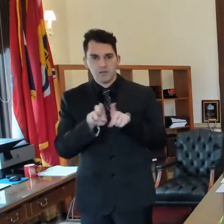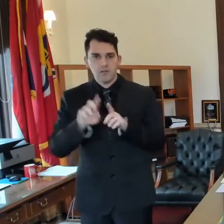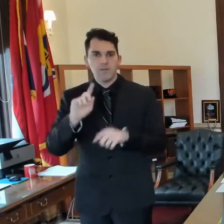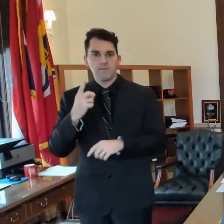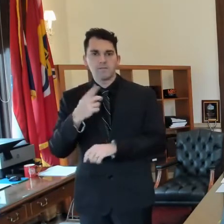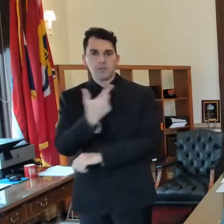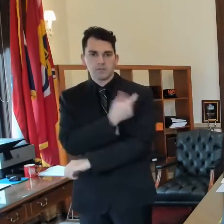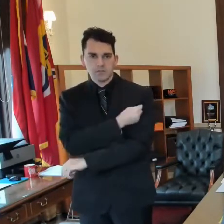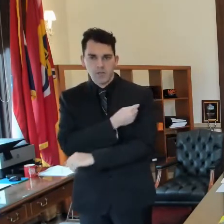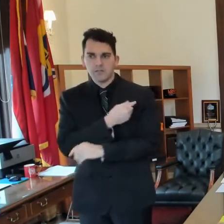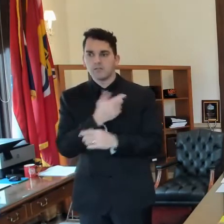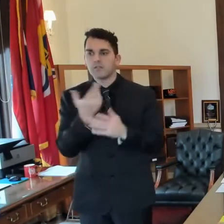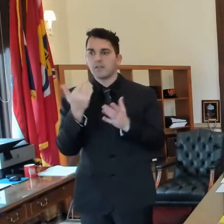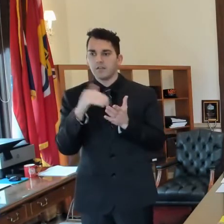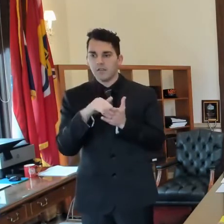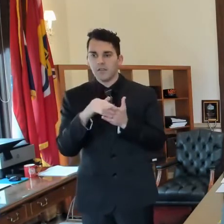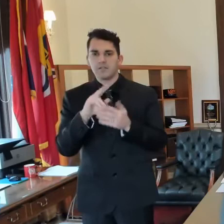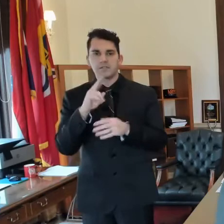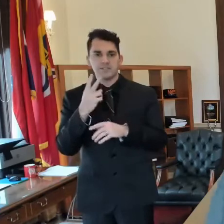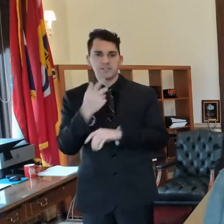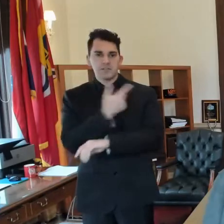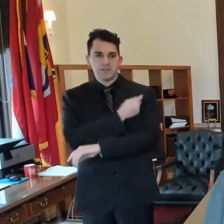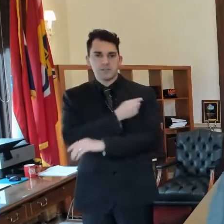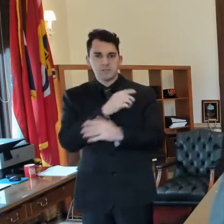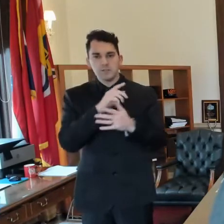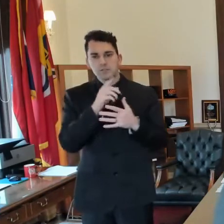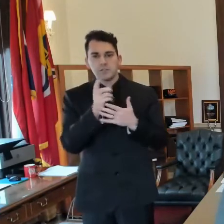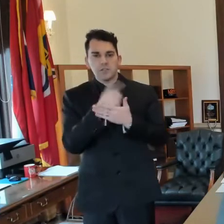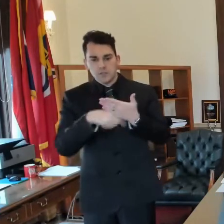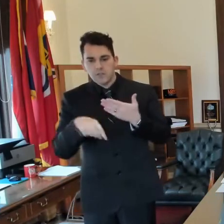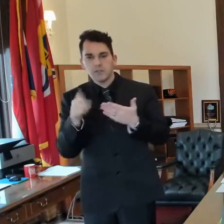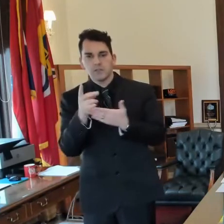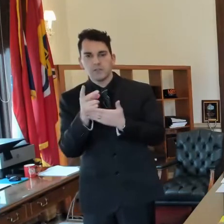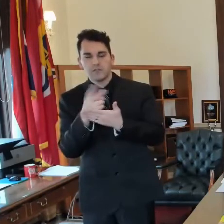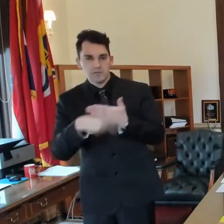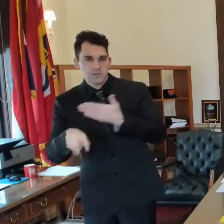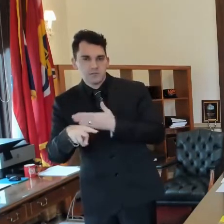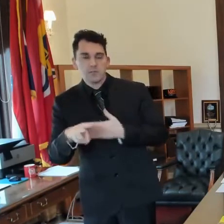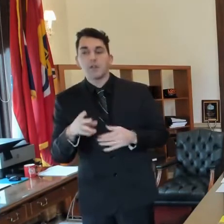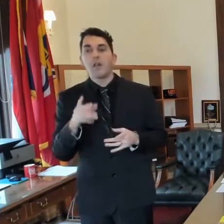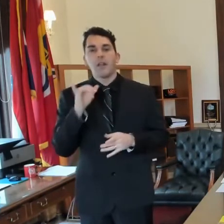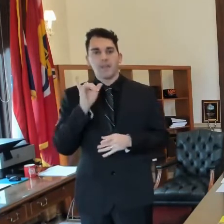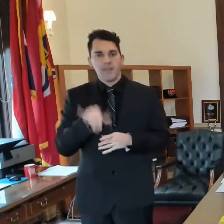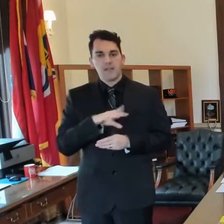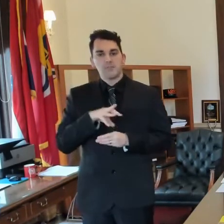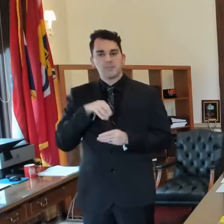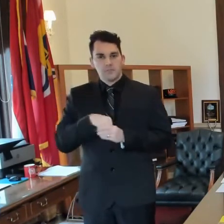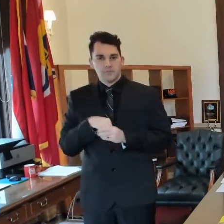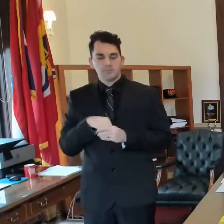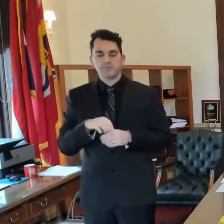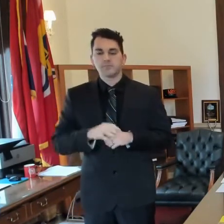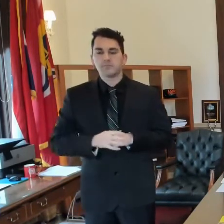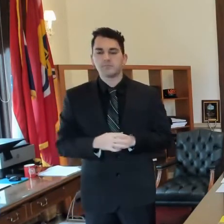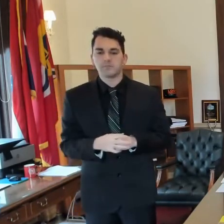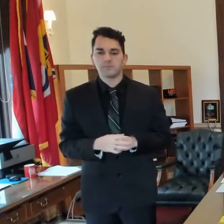at least part of the folks that have gotten a first shot and not the second shot.